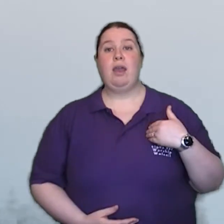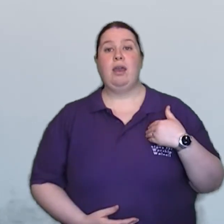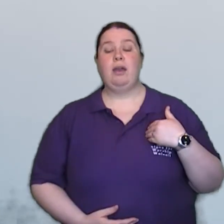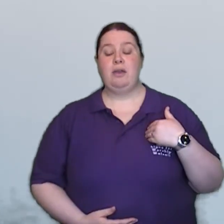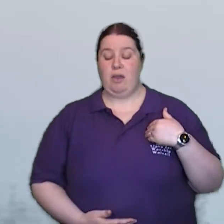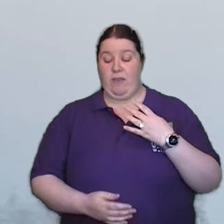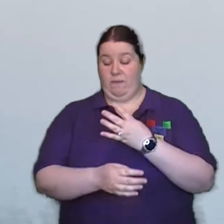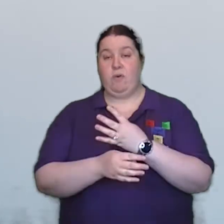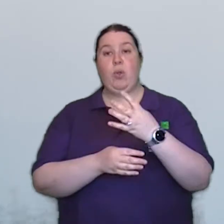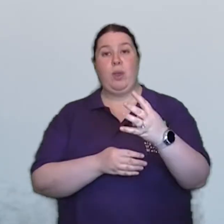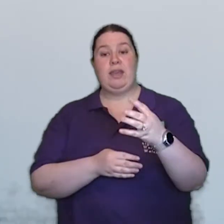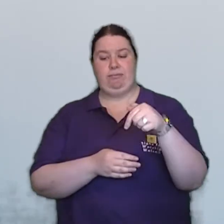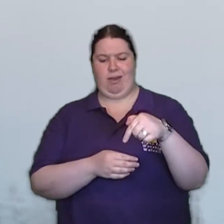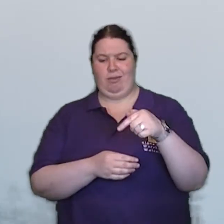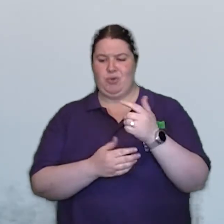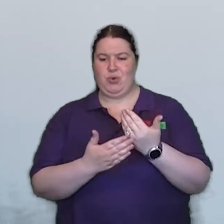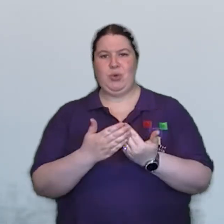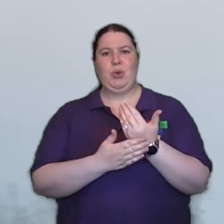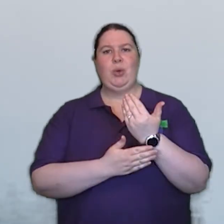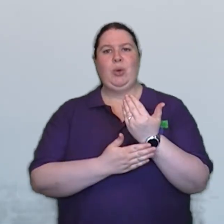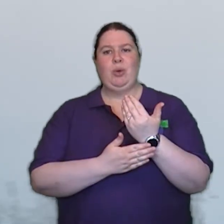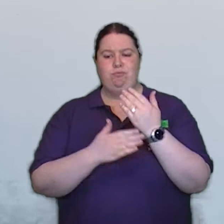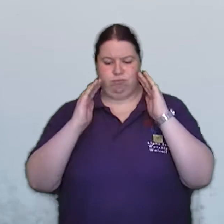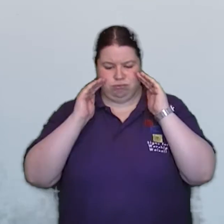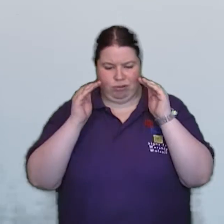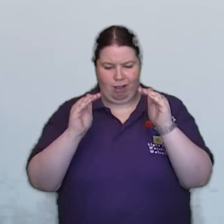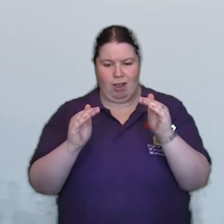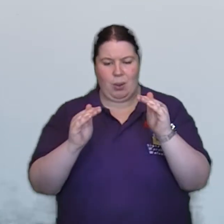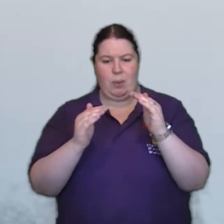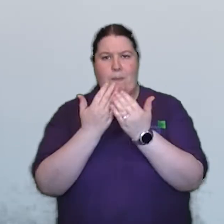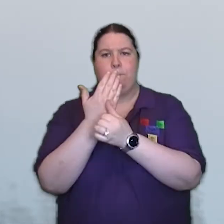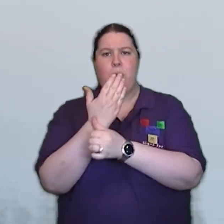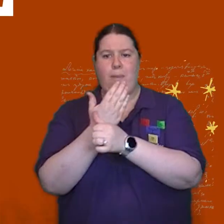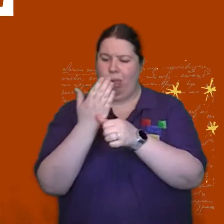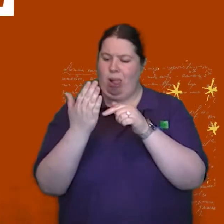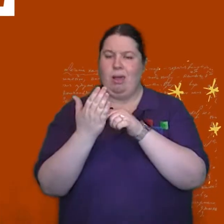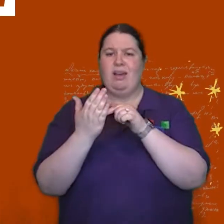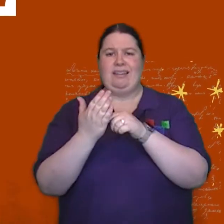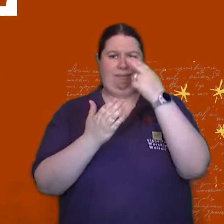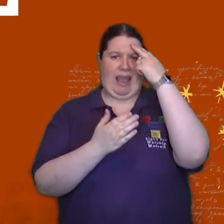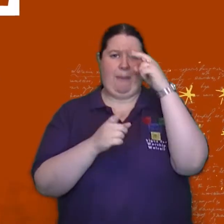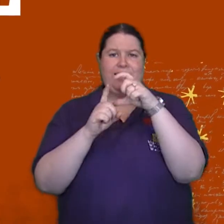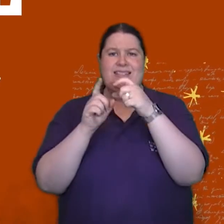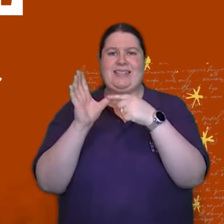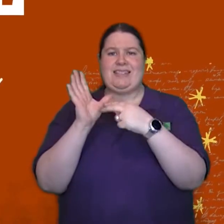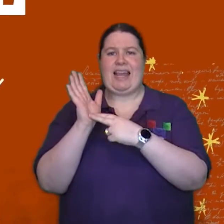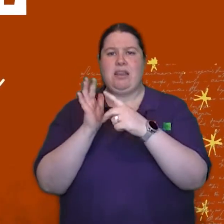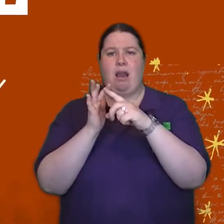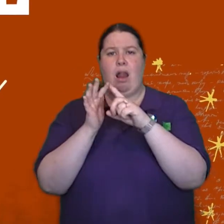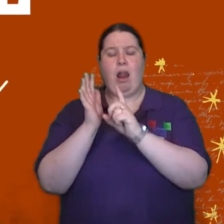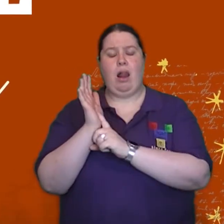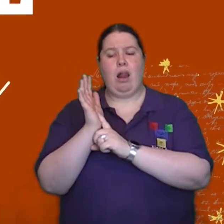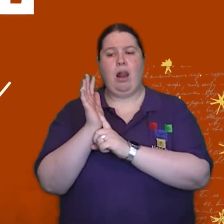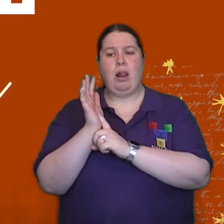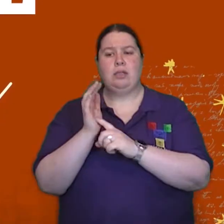This morning we are on the fourth week of our series on the book of Daniel. Next week is the last week we're